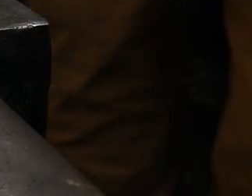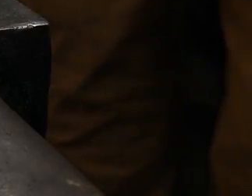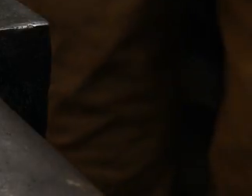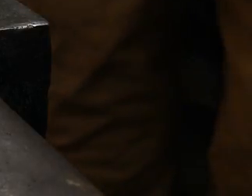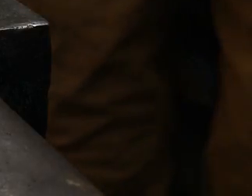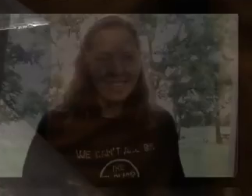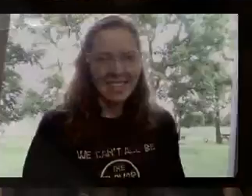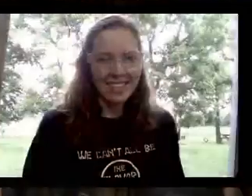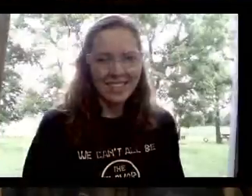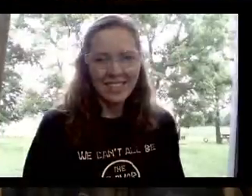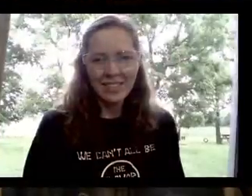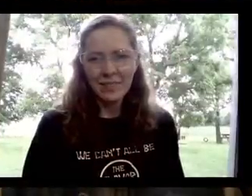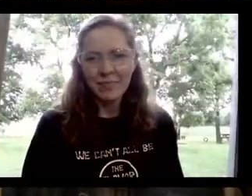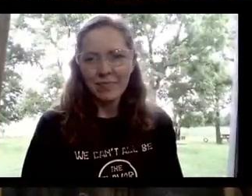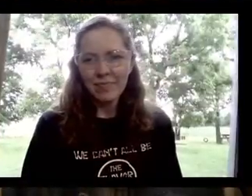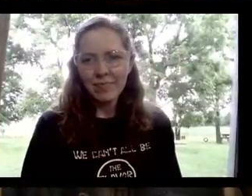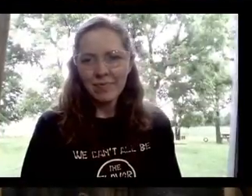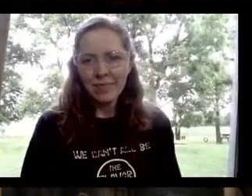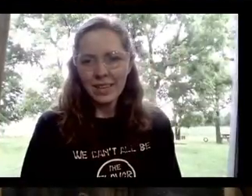Thing Adams.